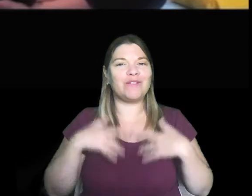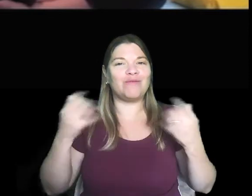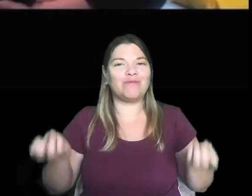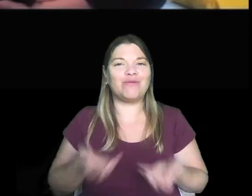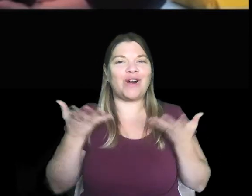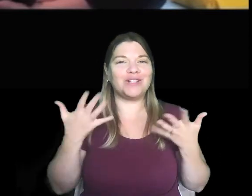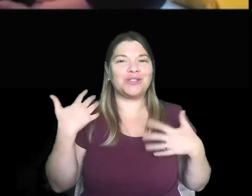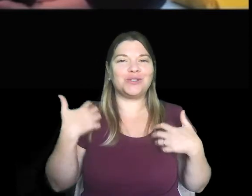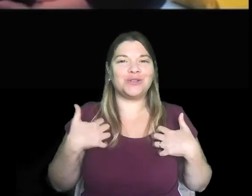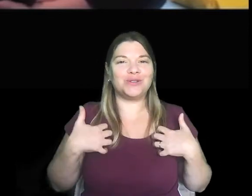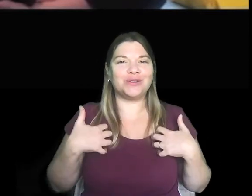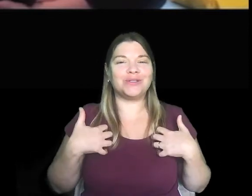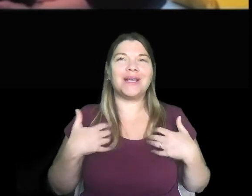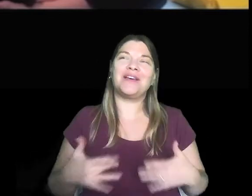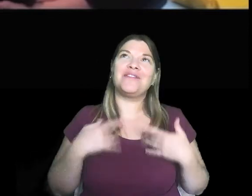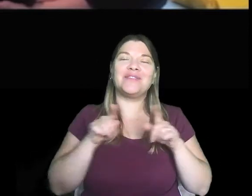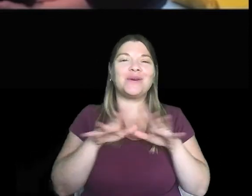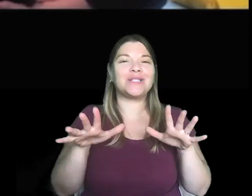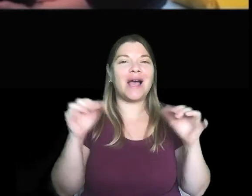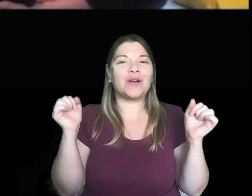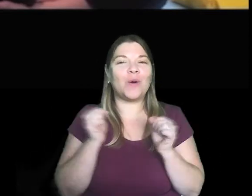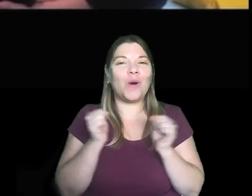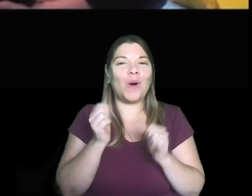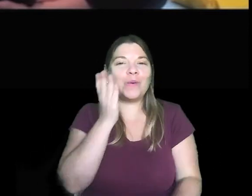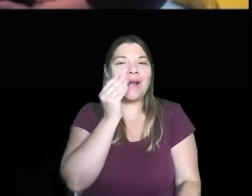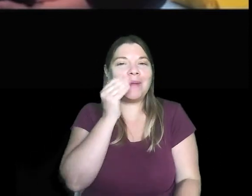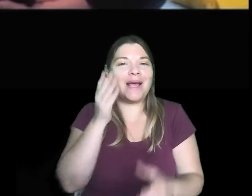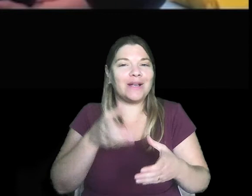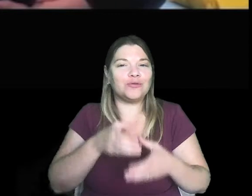It's fresh like cold lemonade on a hot summer's day.